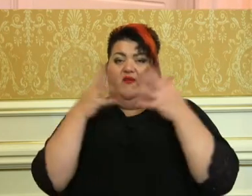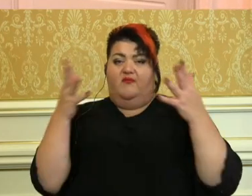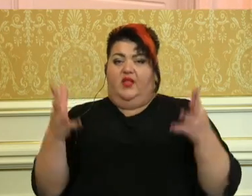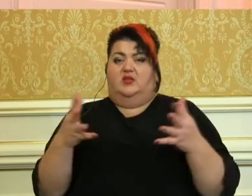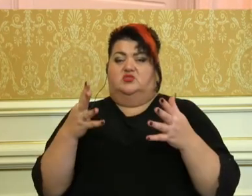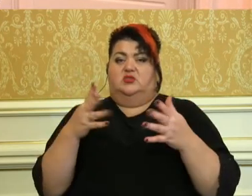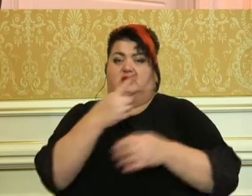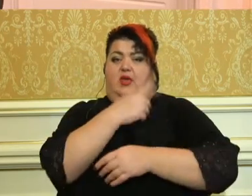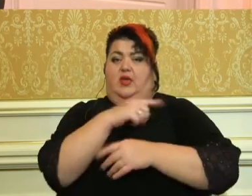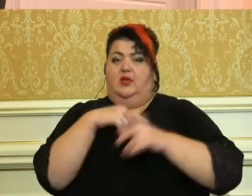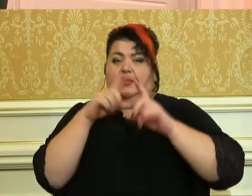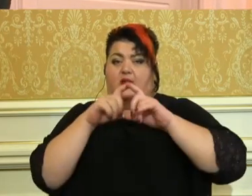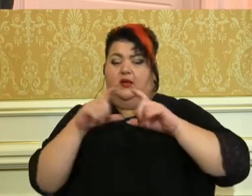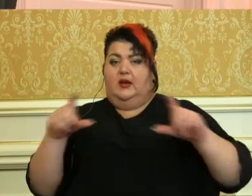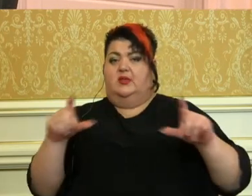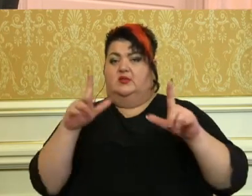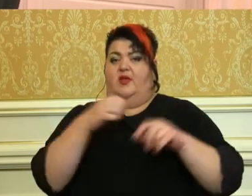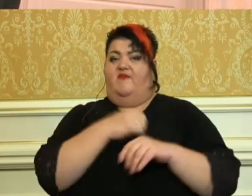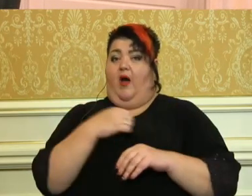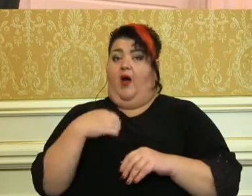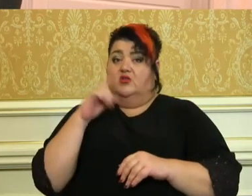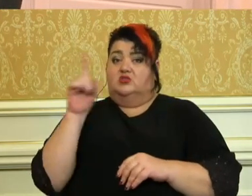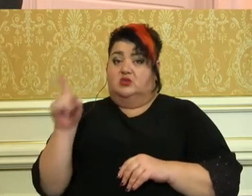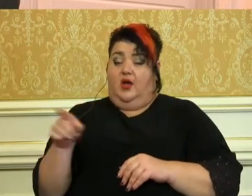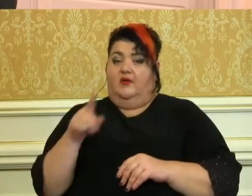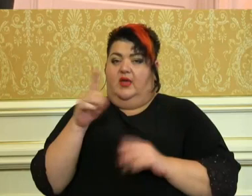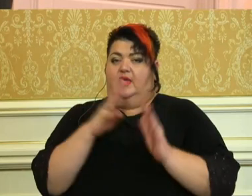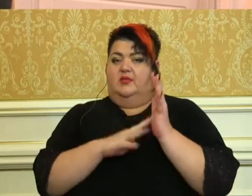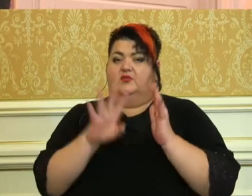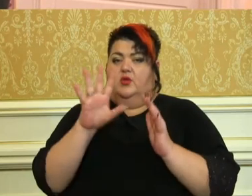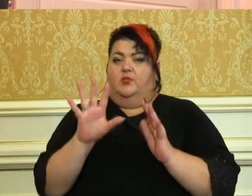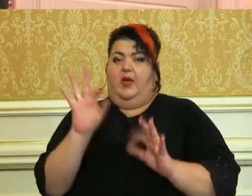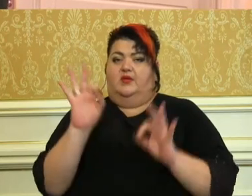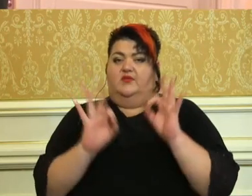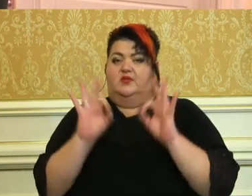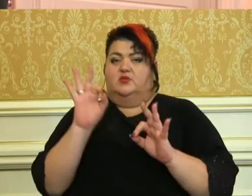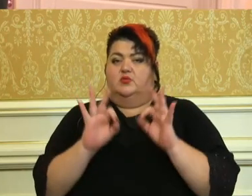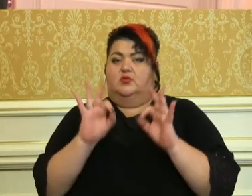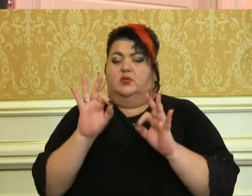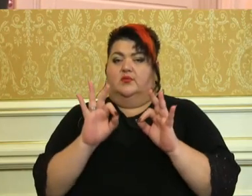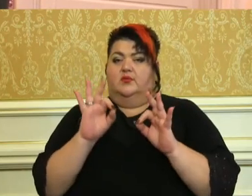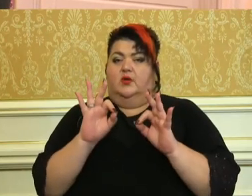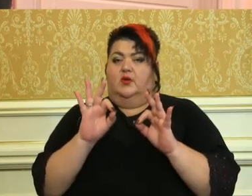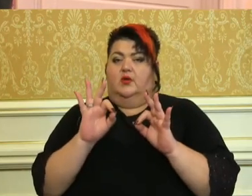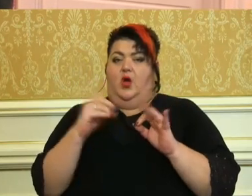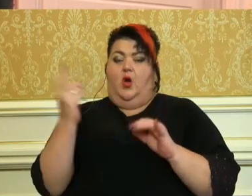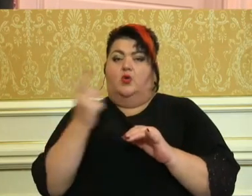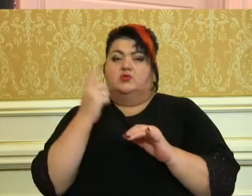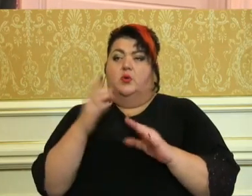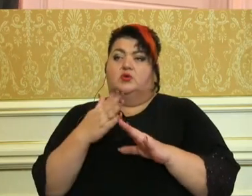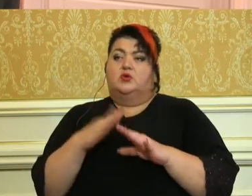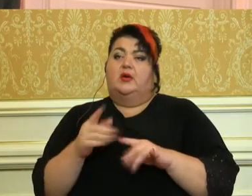I've been to last week to Warsaw. I've been to the university hospital. 95% of our soldiers of